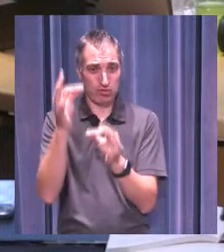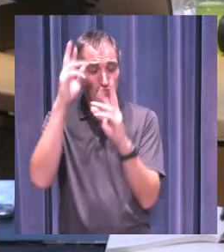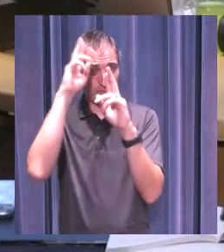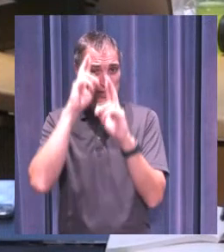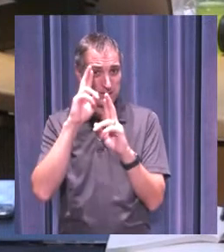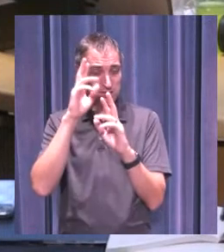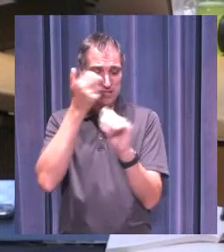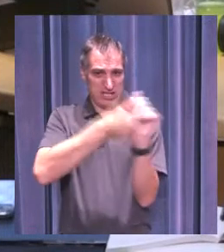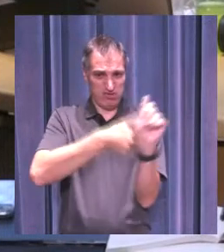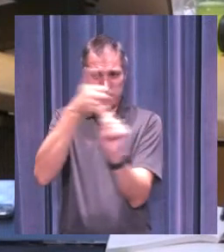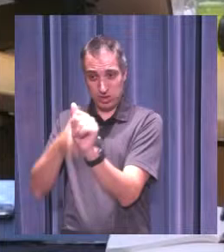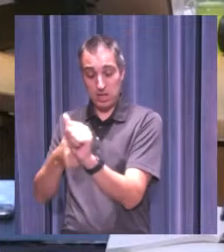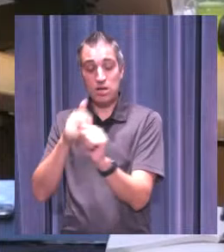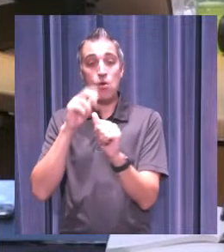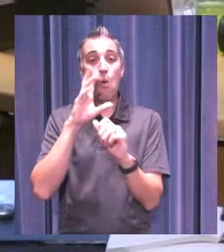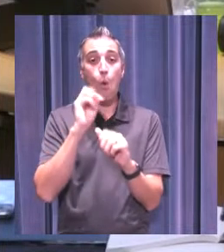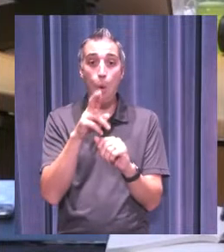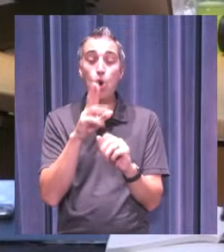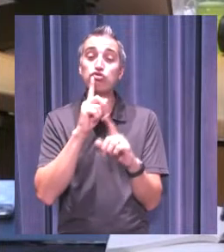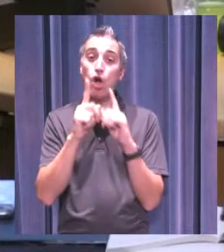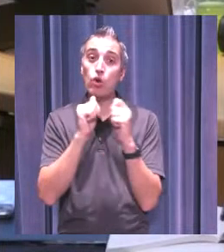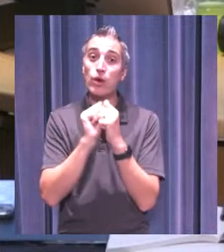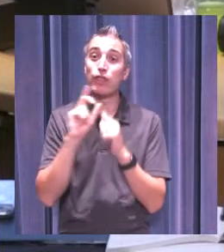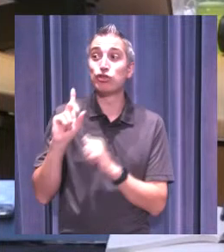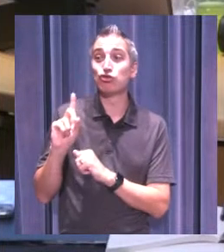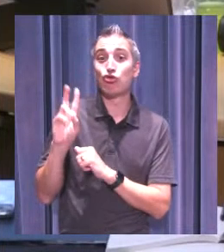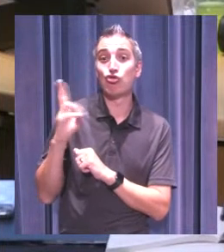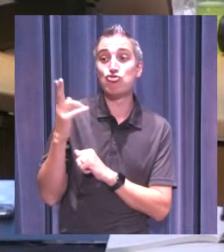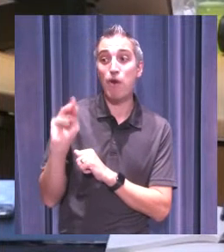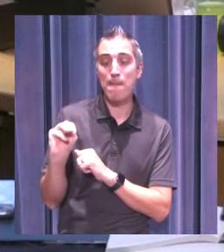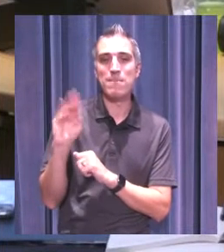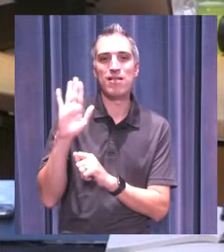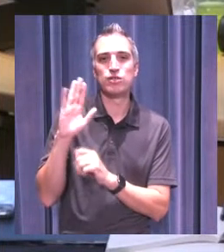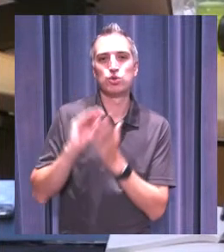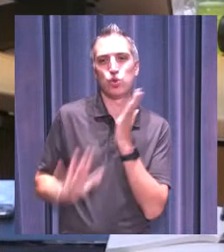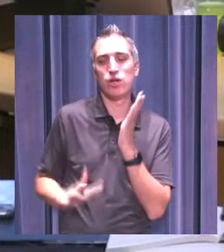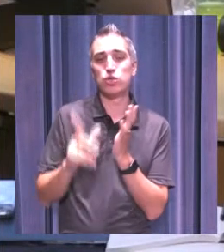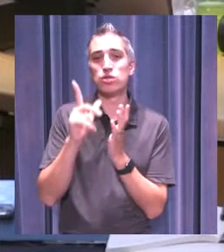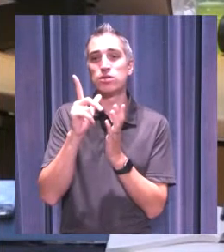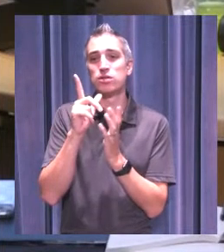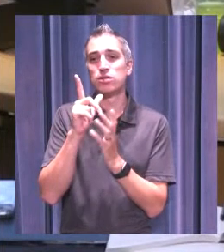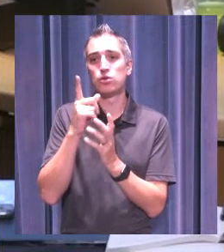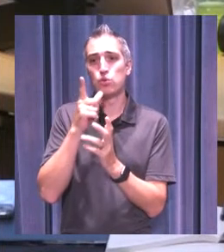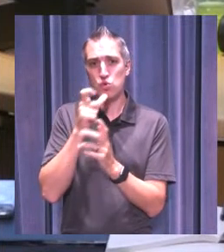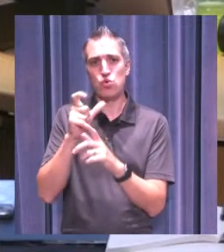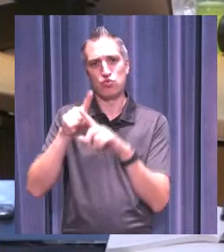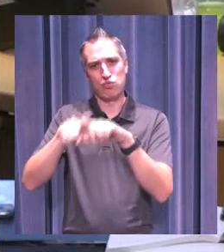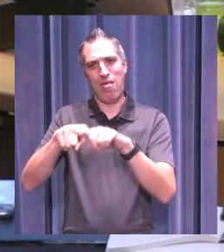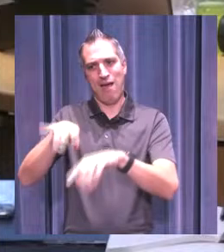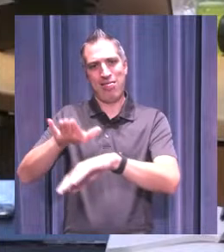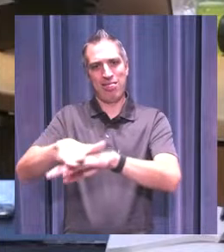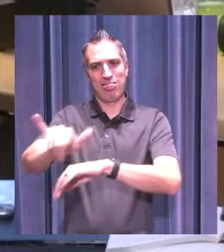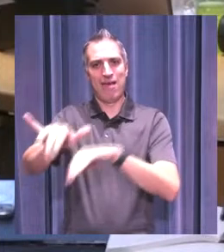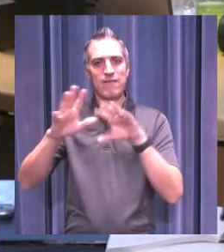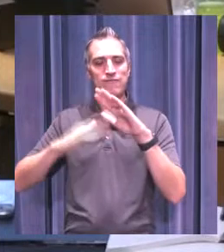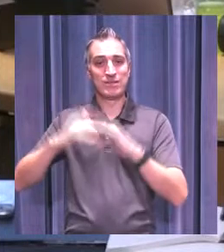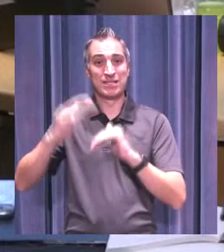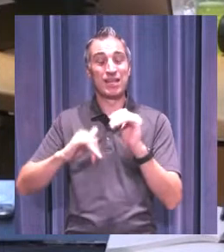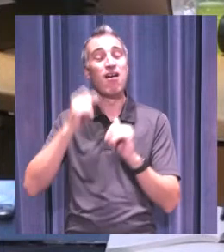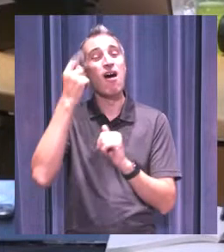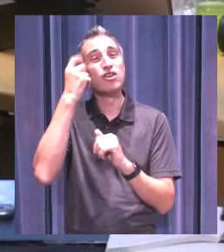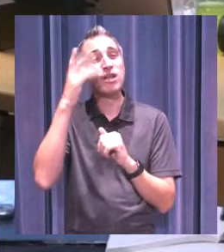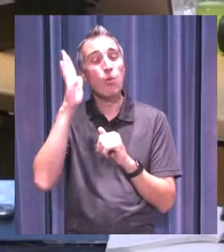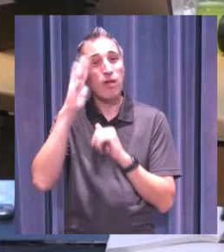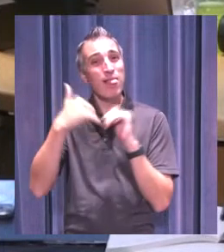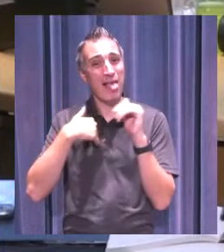talk to students who use Durham, whose the academic programs rely on the facility. There are consequences.